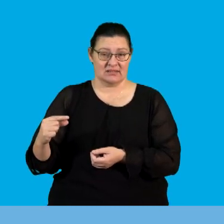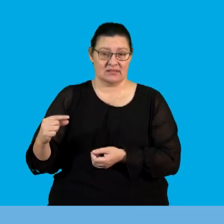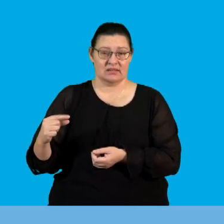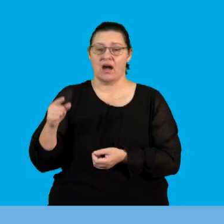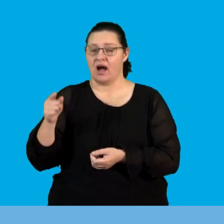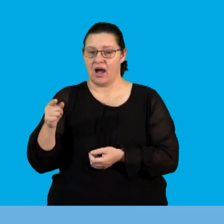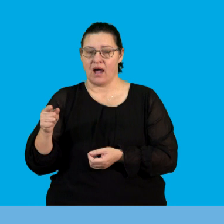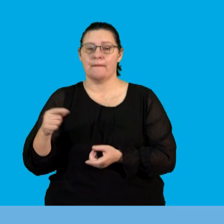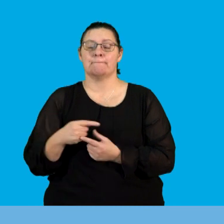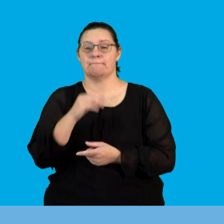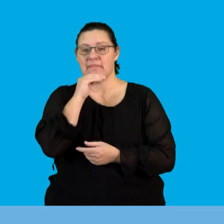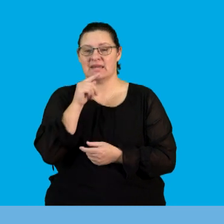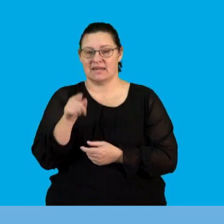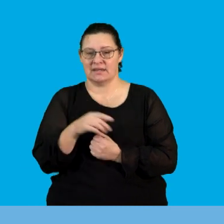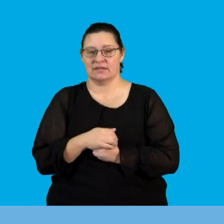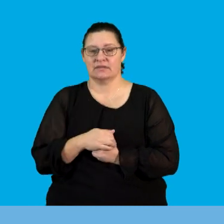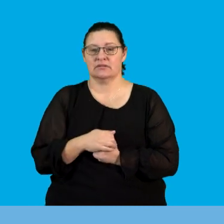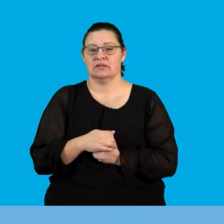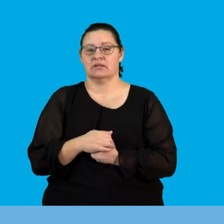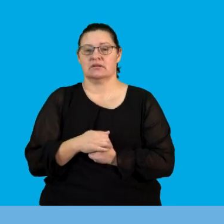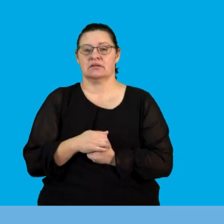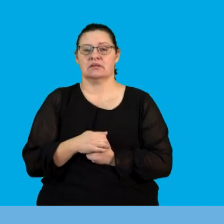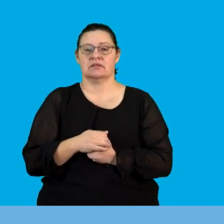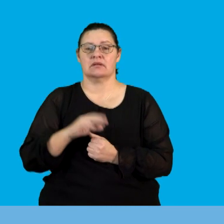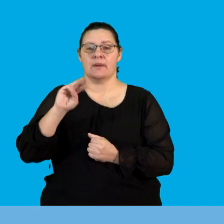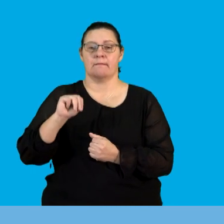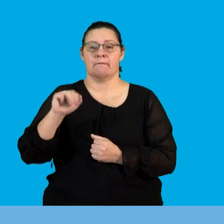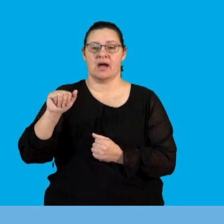the salt produced here will be our